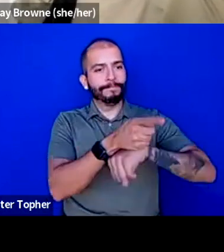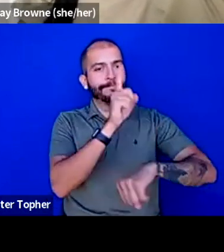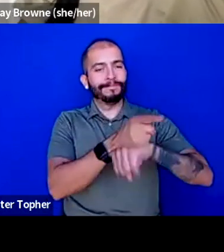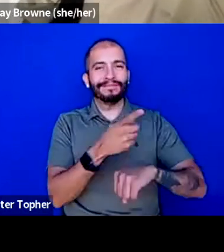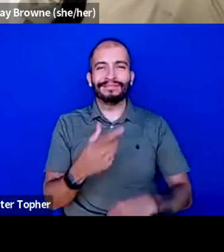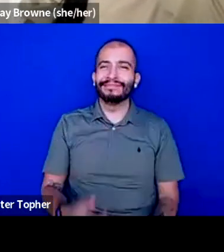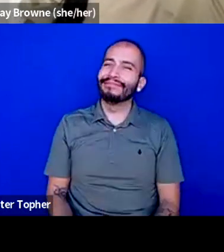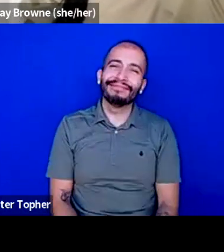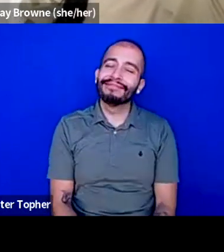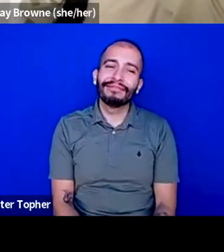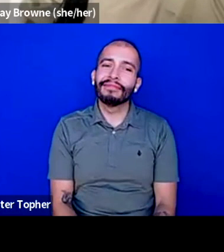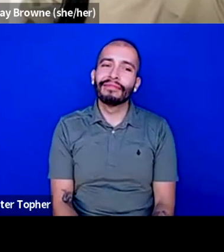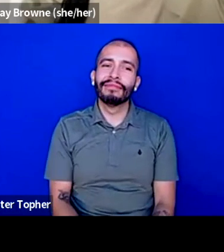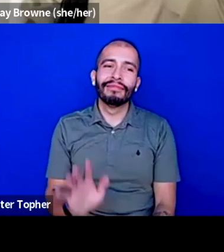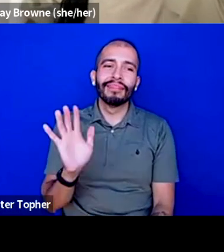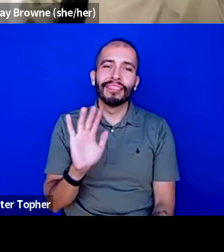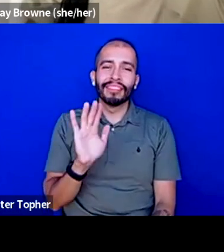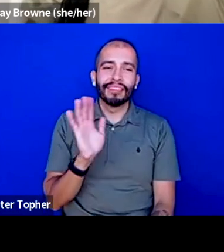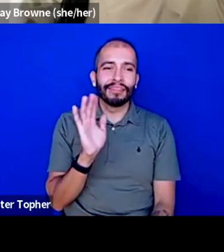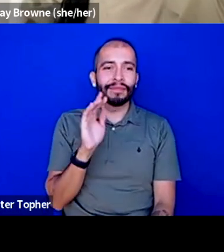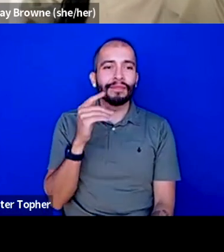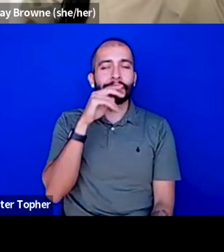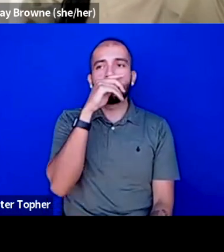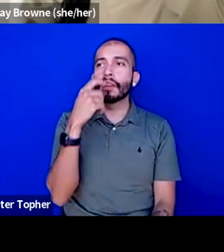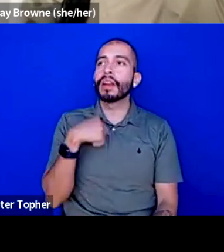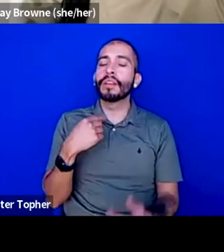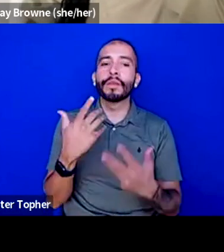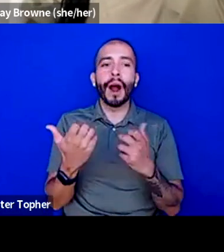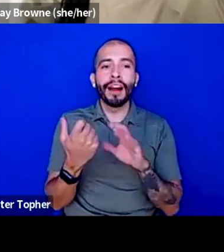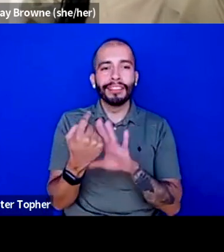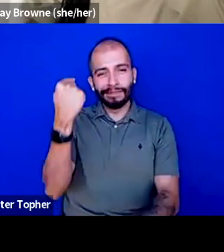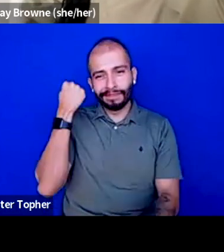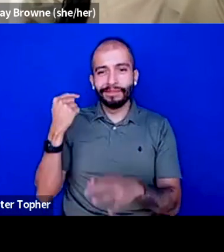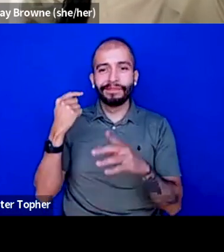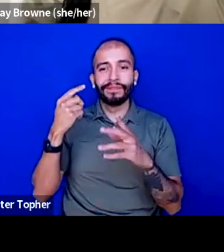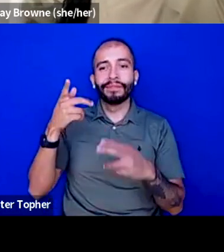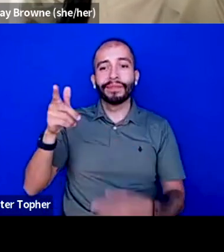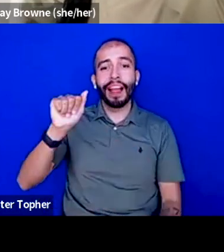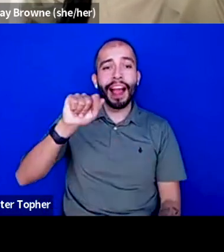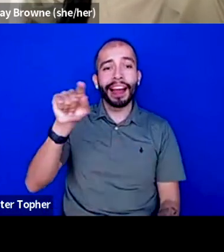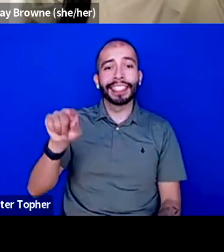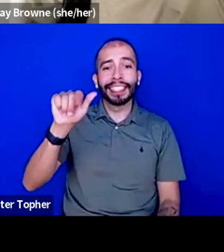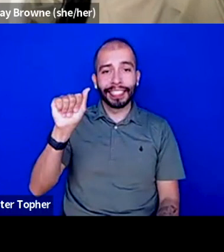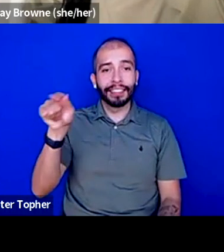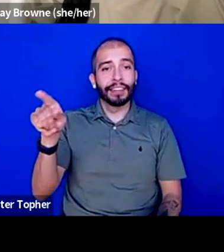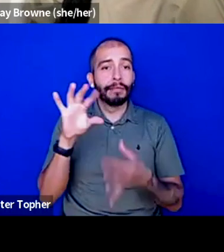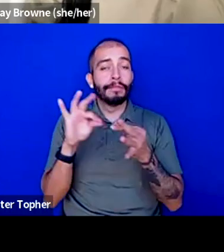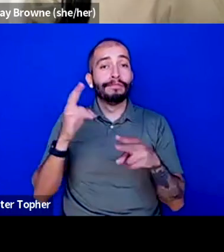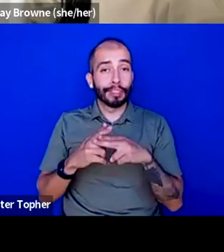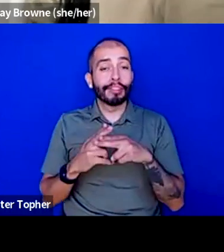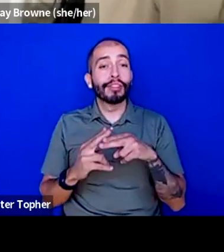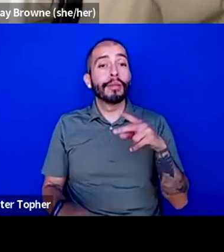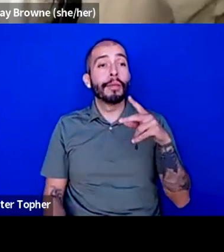poor houses, as if you are not able to be a kind of commodity within systems, what that means